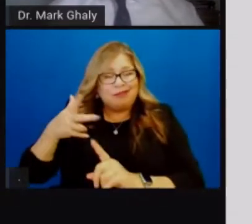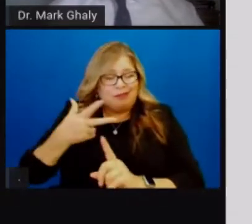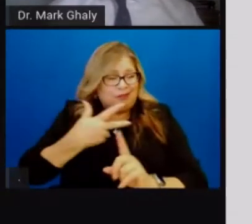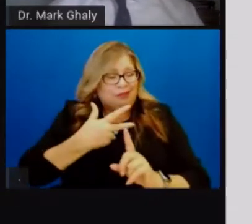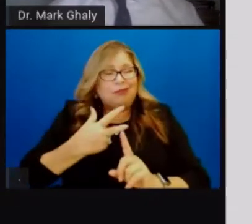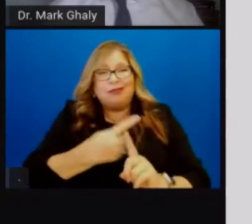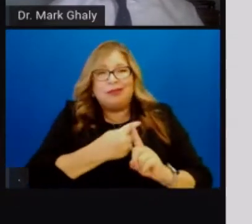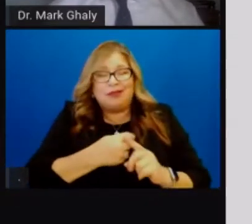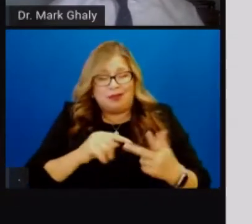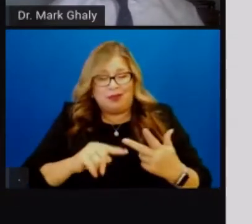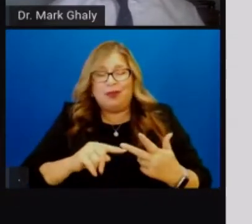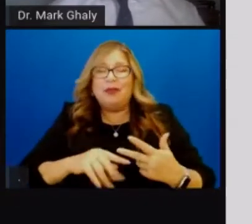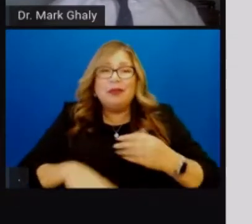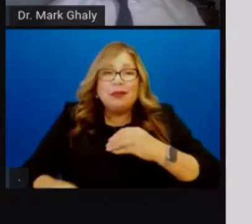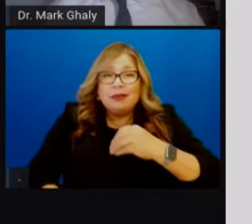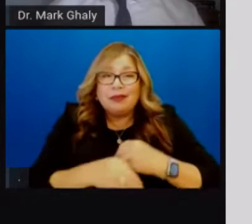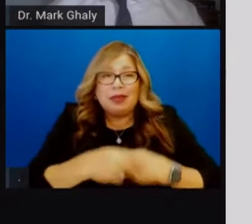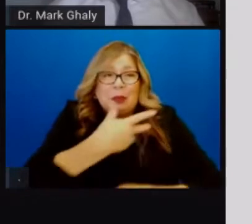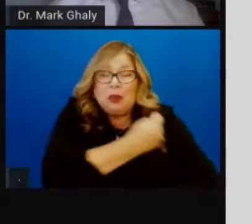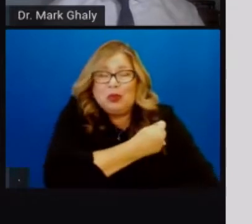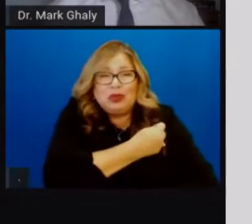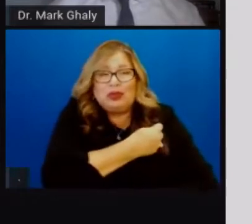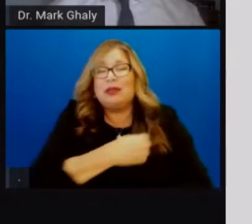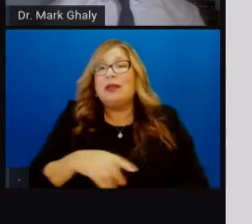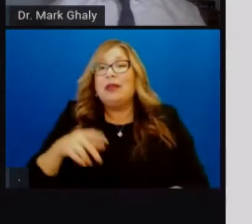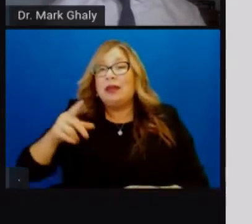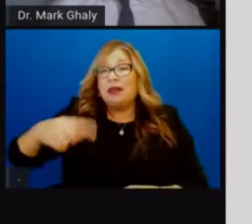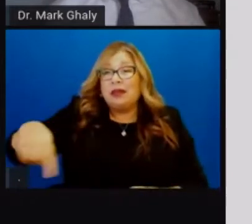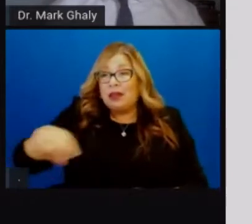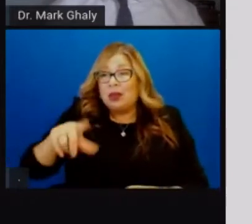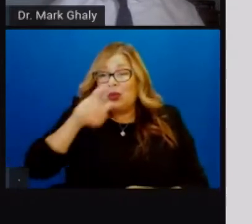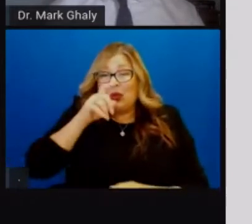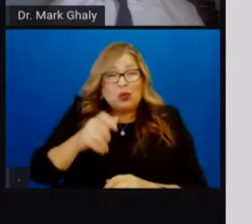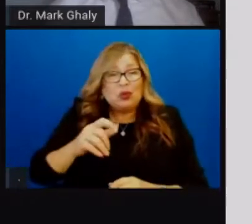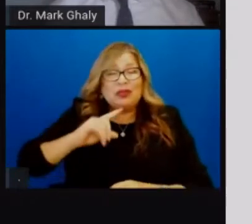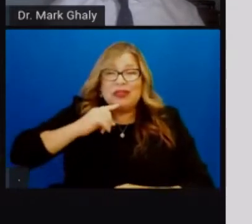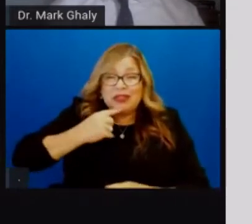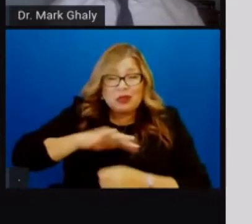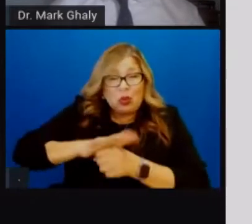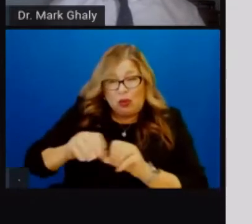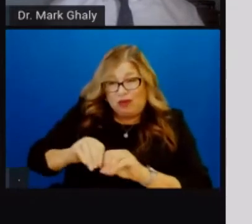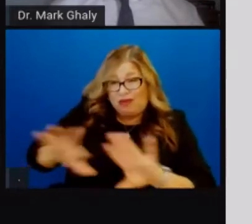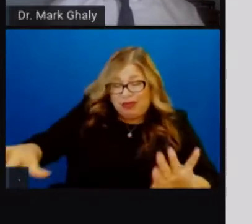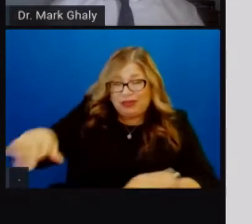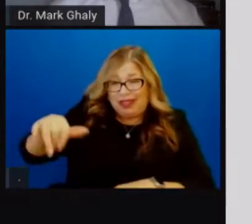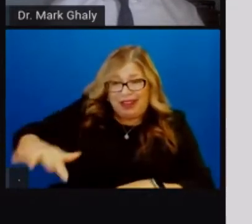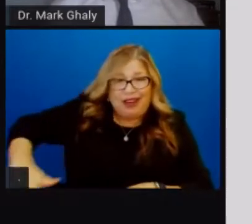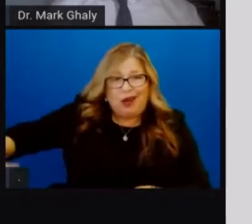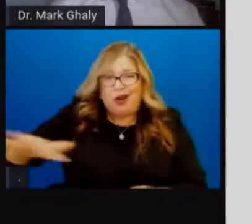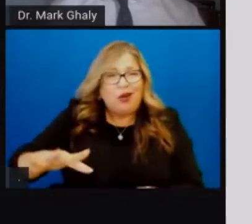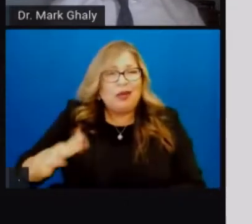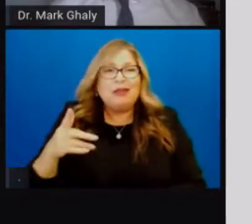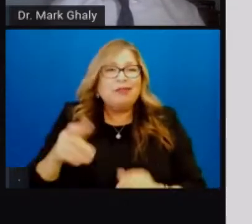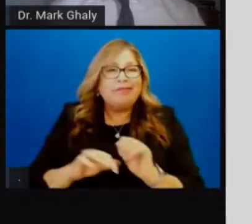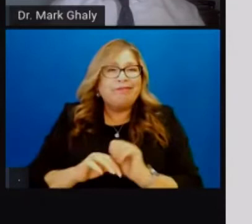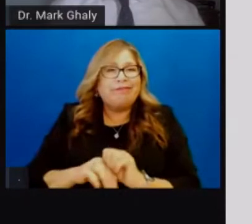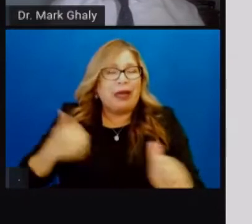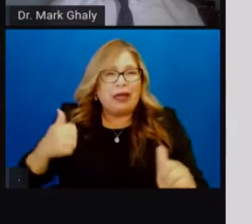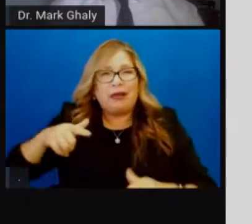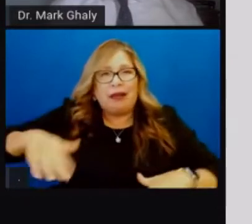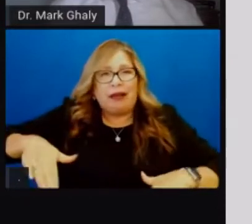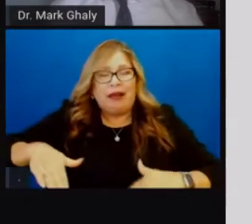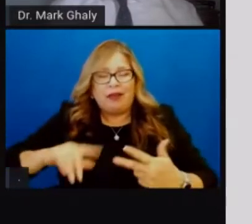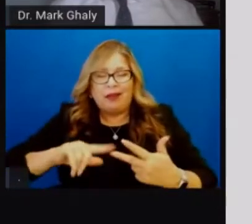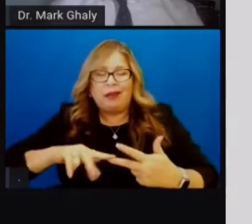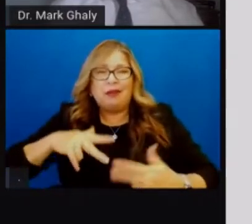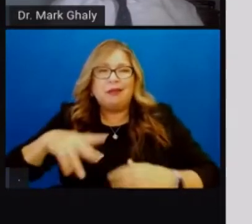hard-hit communities by COVID are lagging behind. And so a key disparity for our state, as we talk about getting more